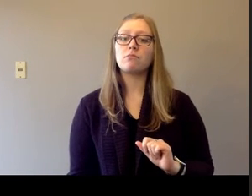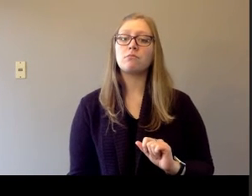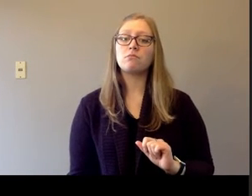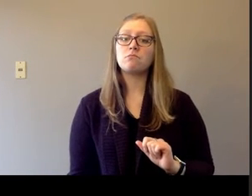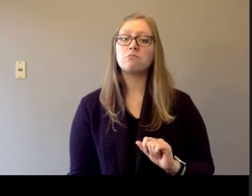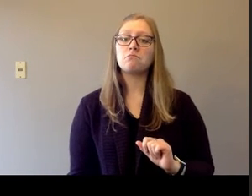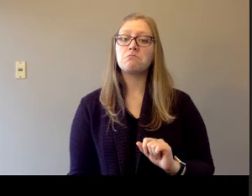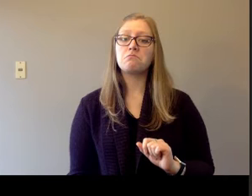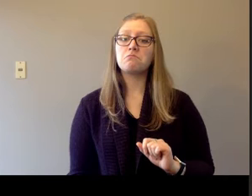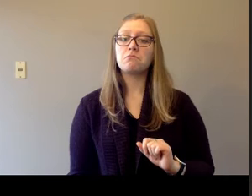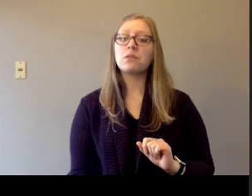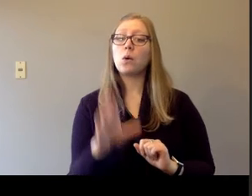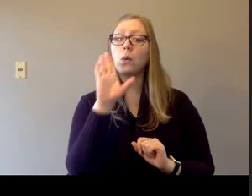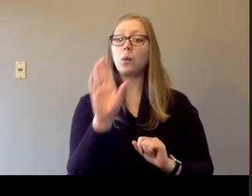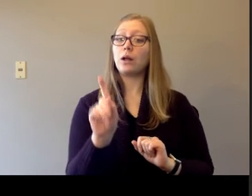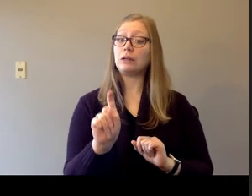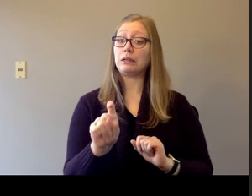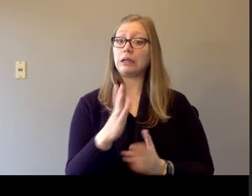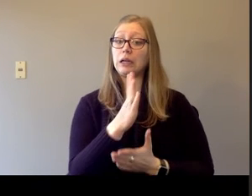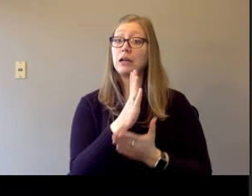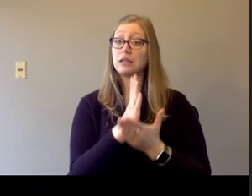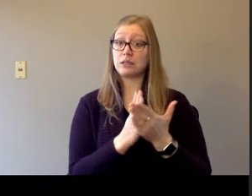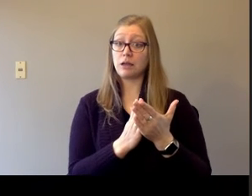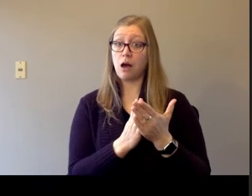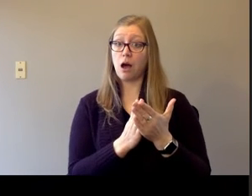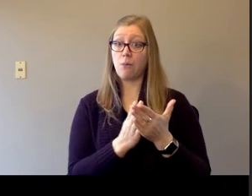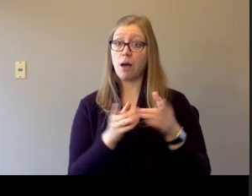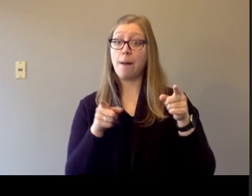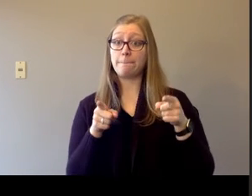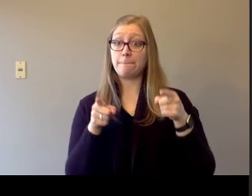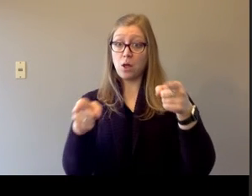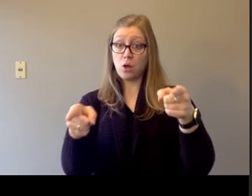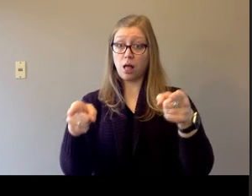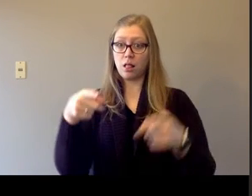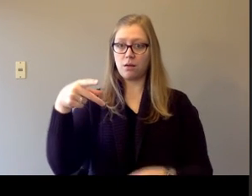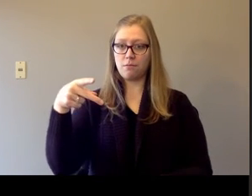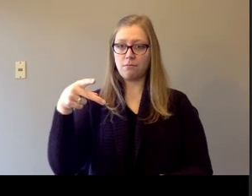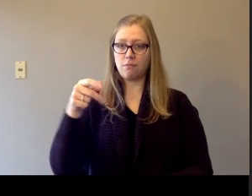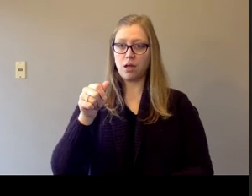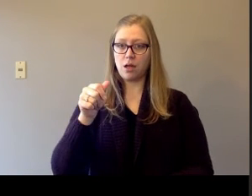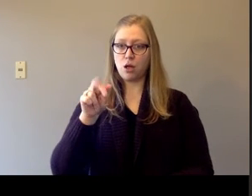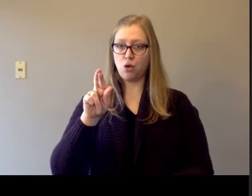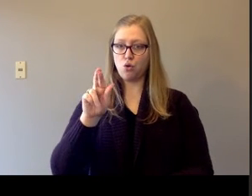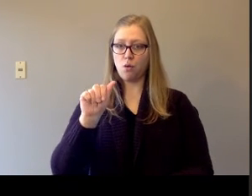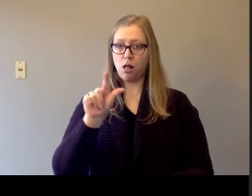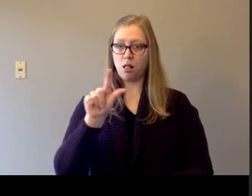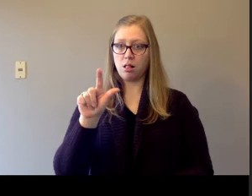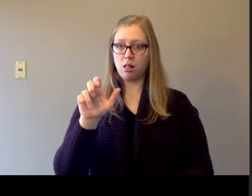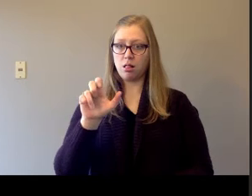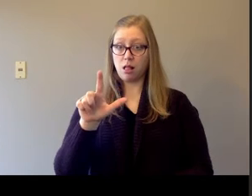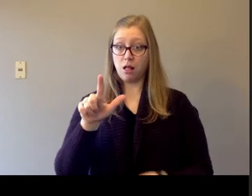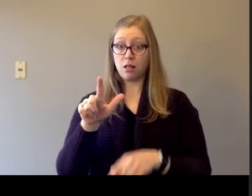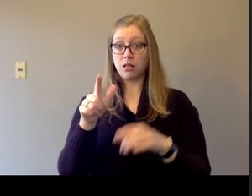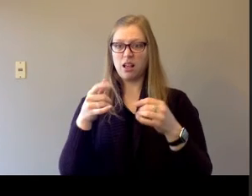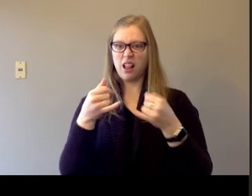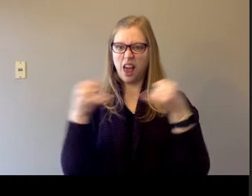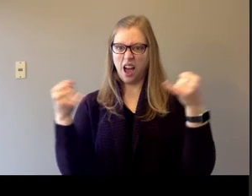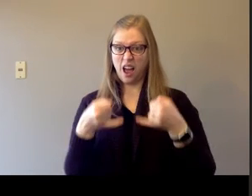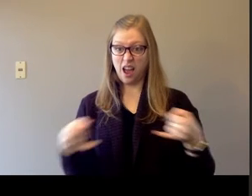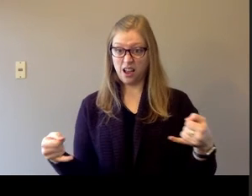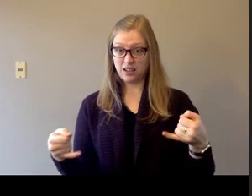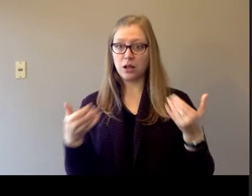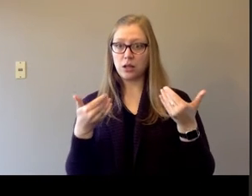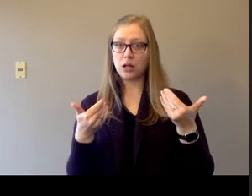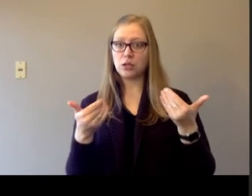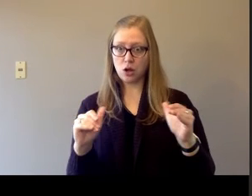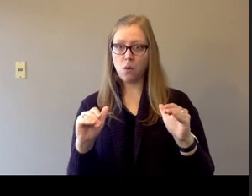And I'm going to need some parallel lines, which I don't have right now. So let's go ahead and add some lines